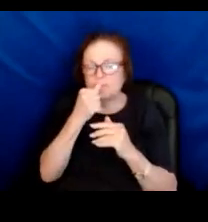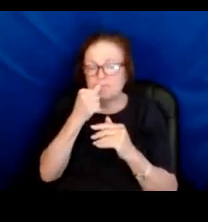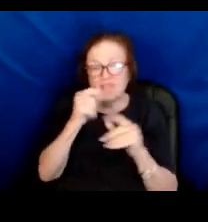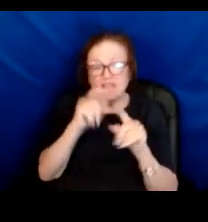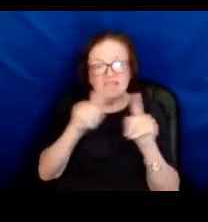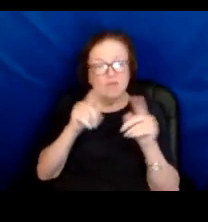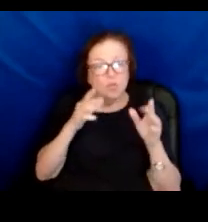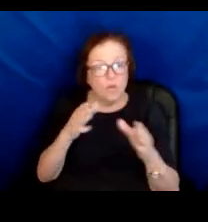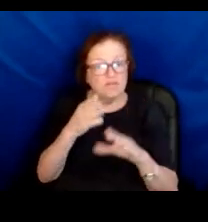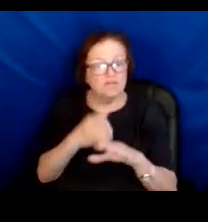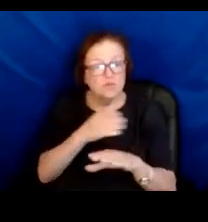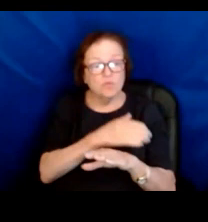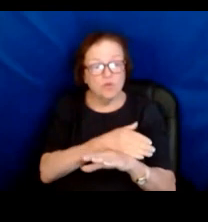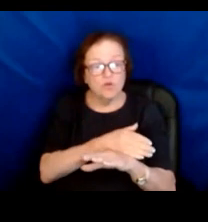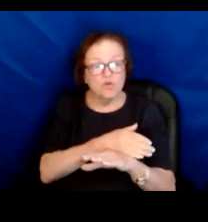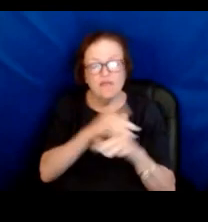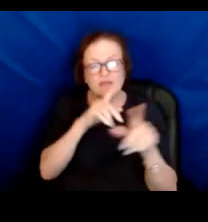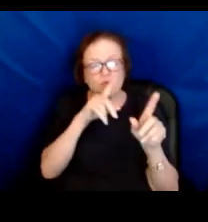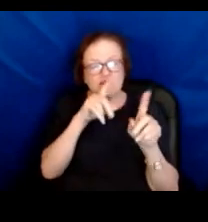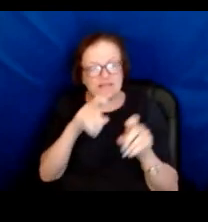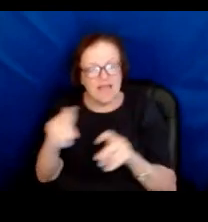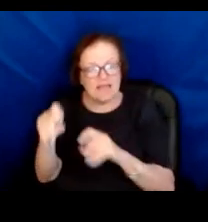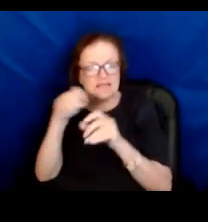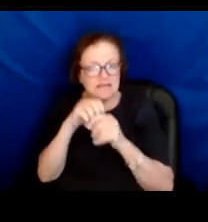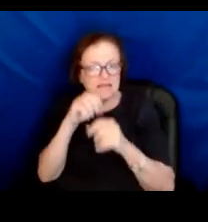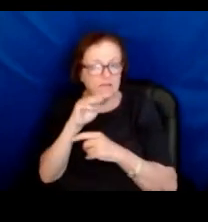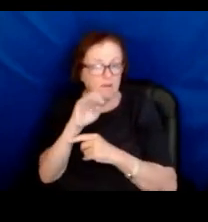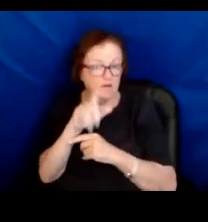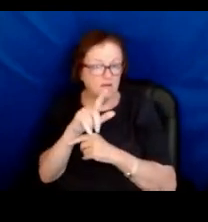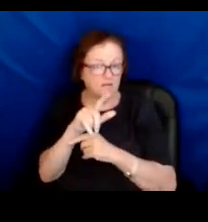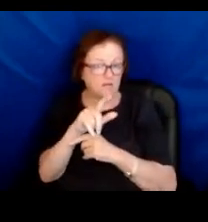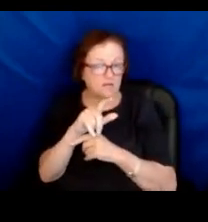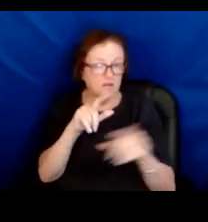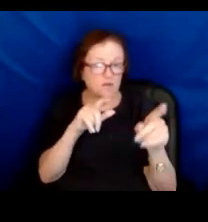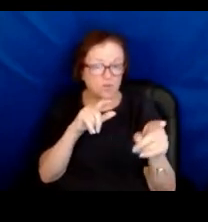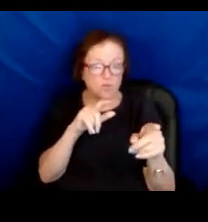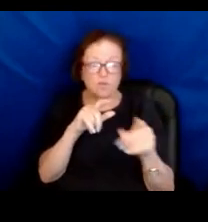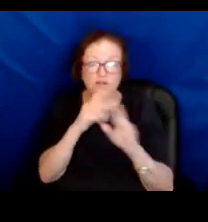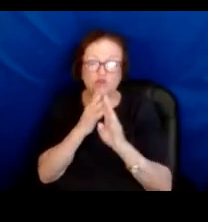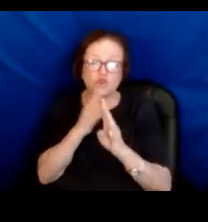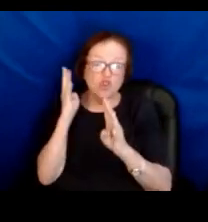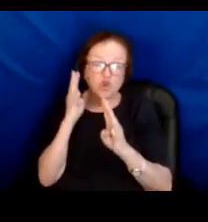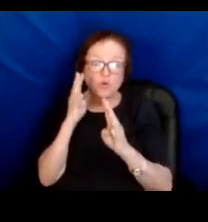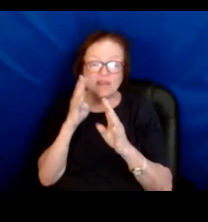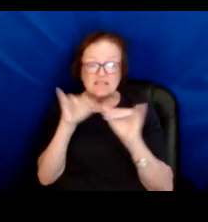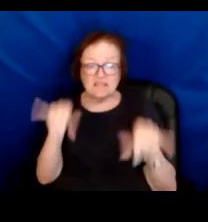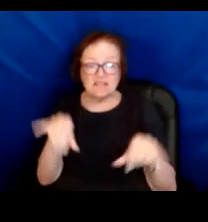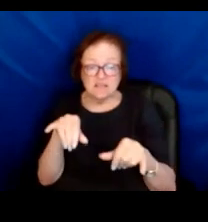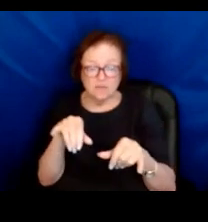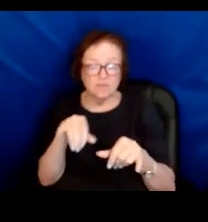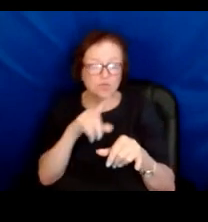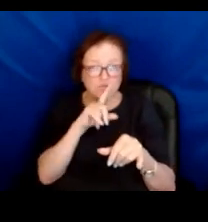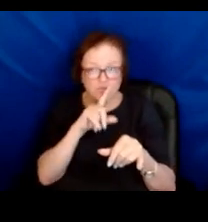are working and then test them out in the model. When it comes to what I'm going to call queuing models, queuing systems, which is